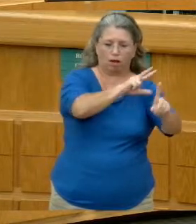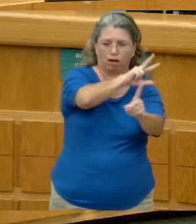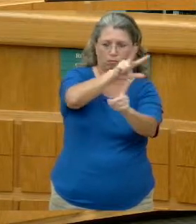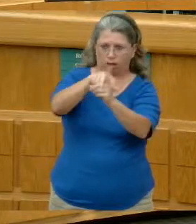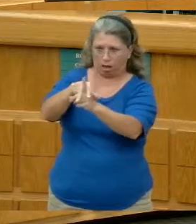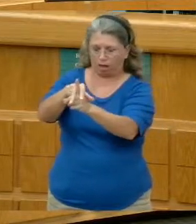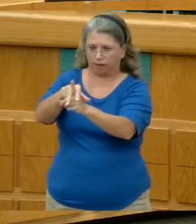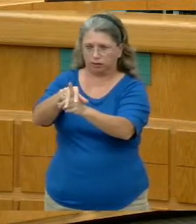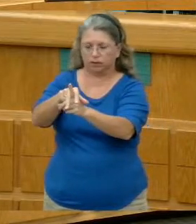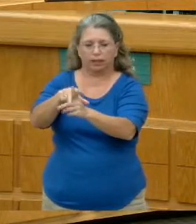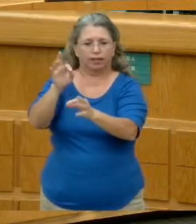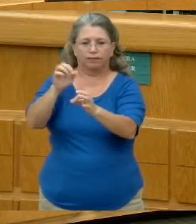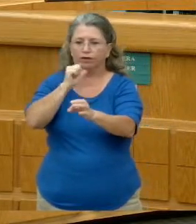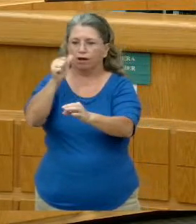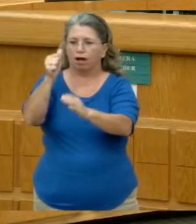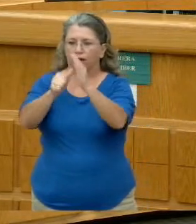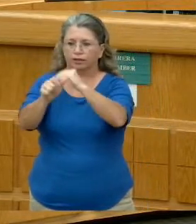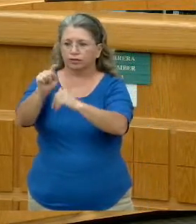it wouldn't.